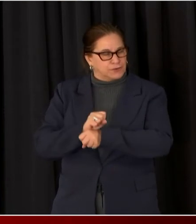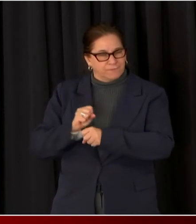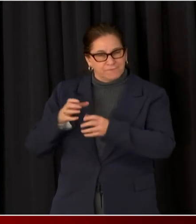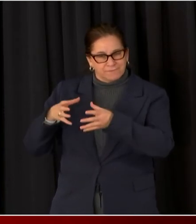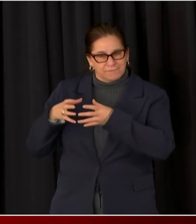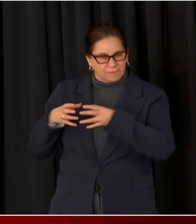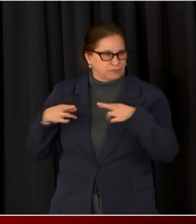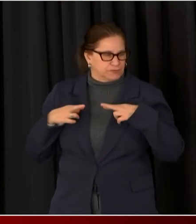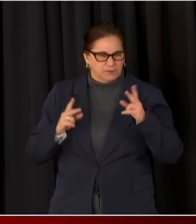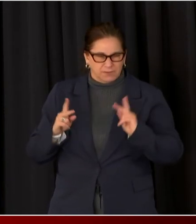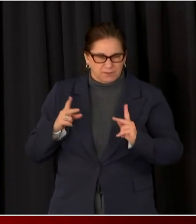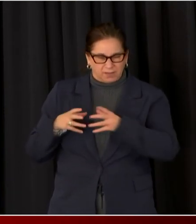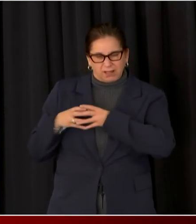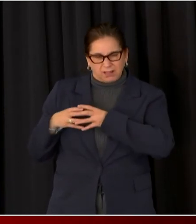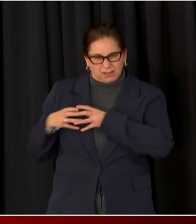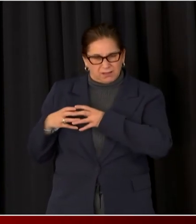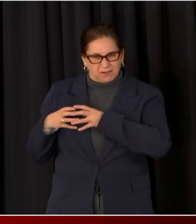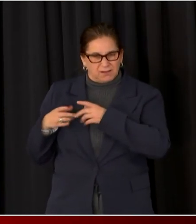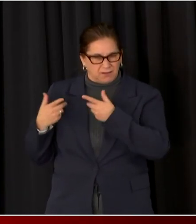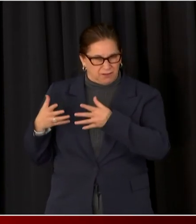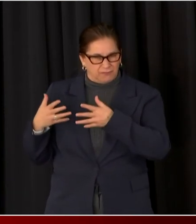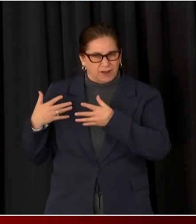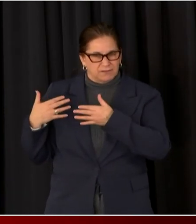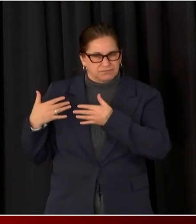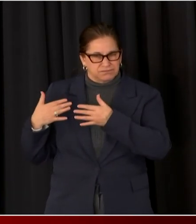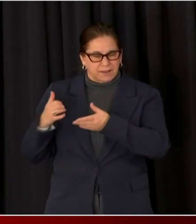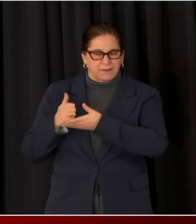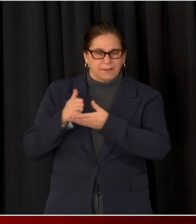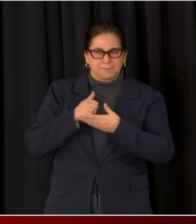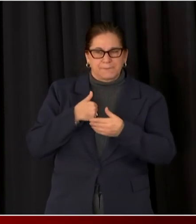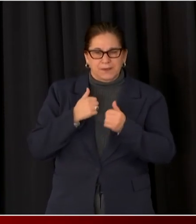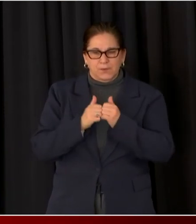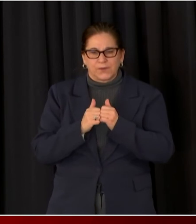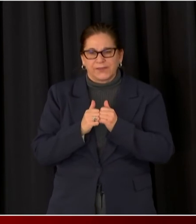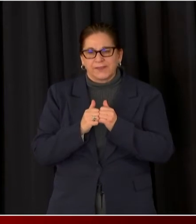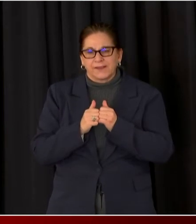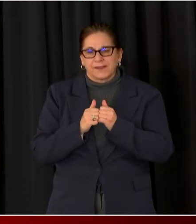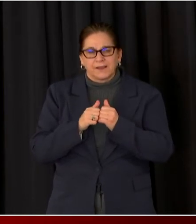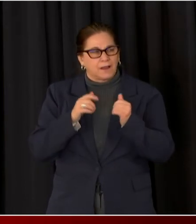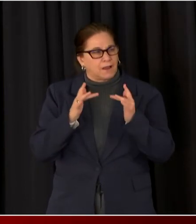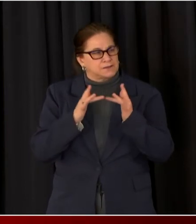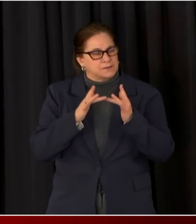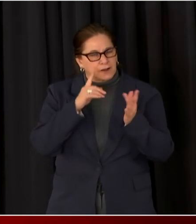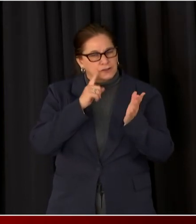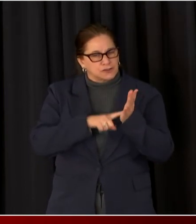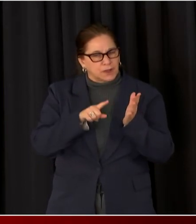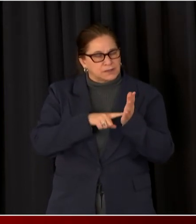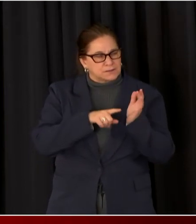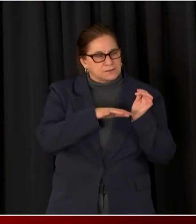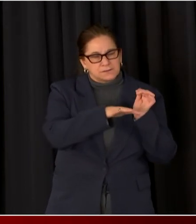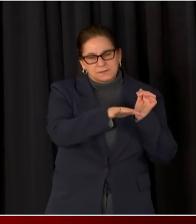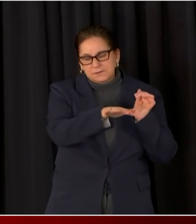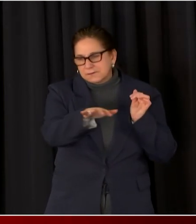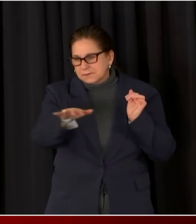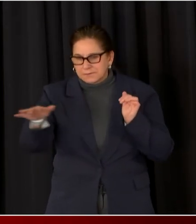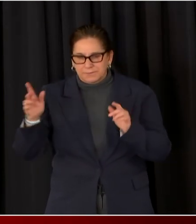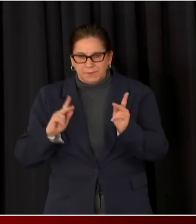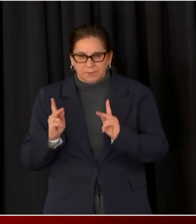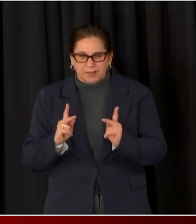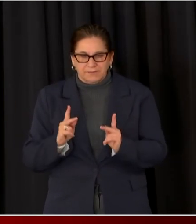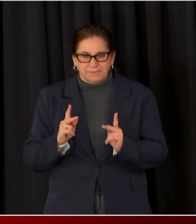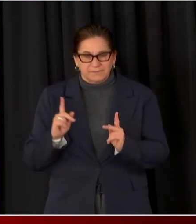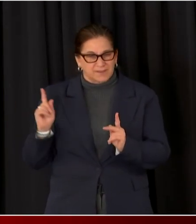epidemiology work and our contact tracing work, and many of them are standing by to assist us in our medical surge efforts as well. As I